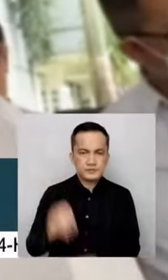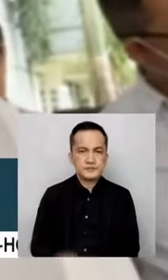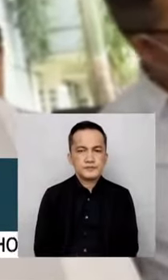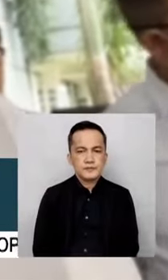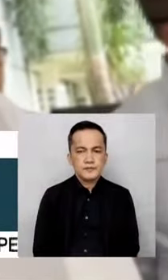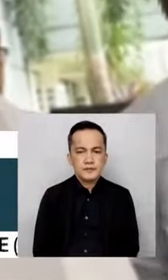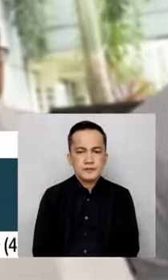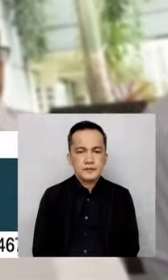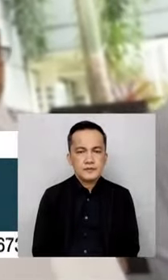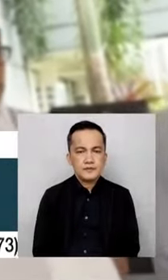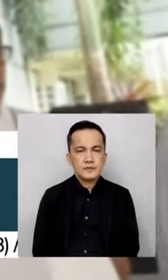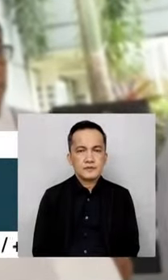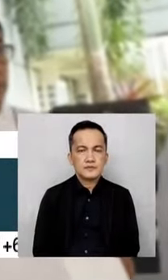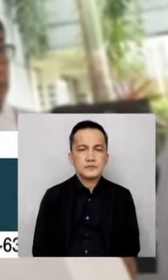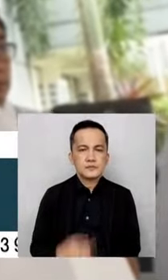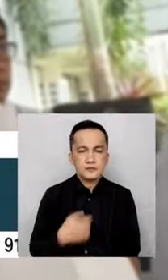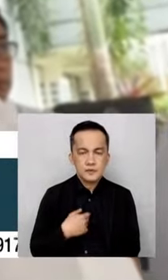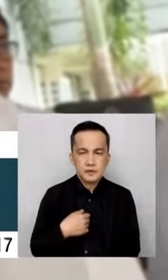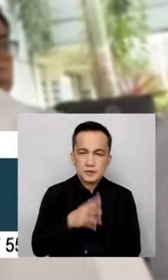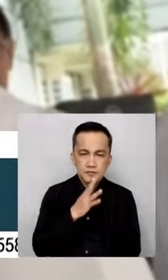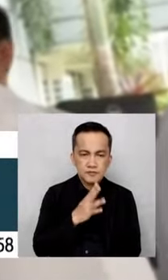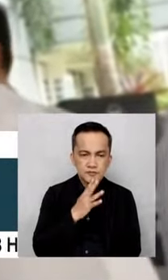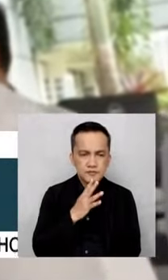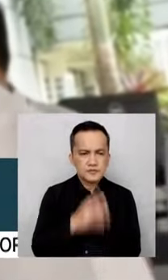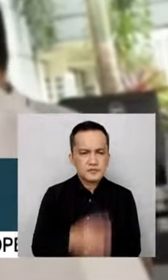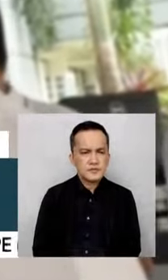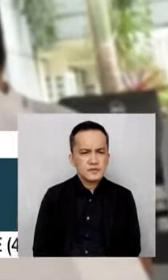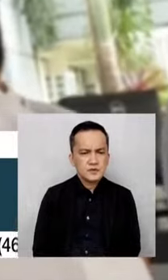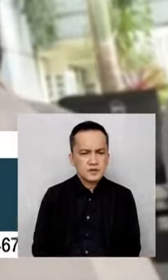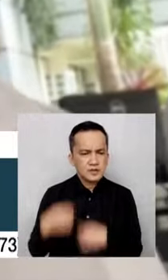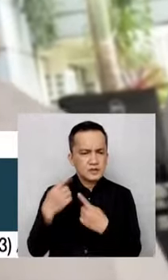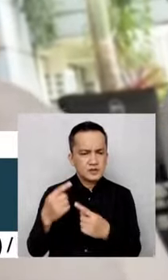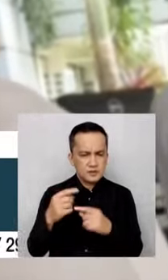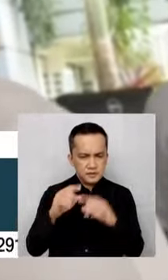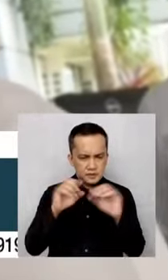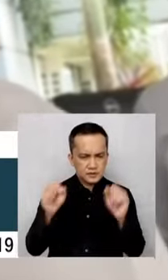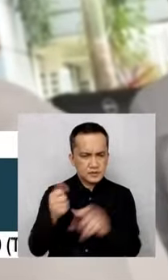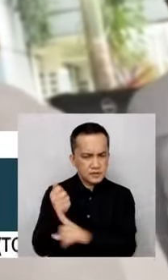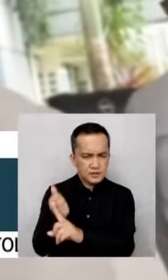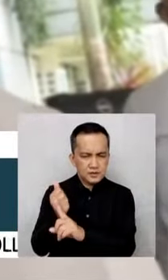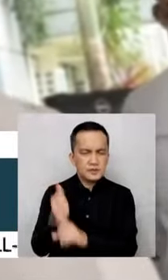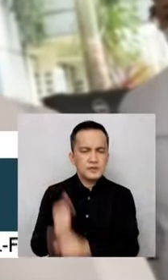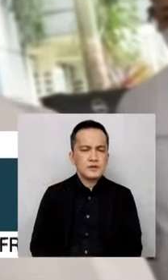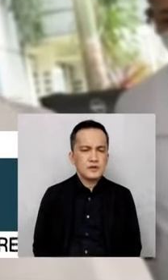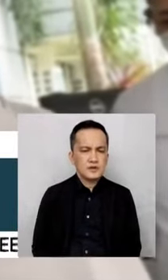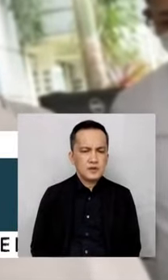Pasangan beside ng president, hindi susunod dyan. And